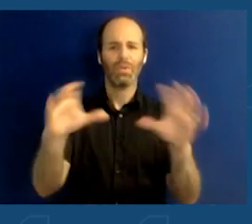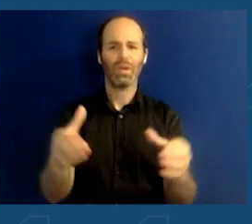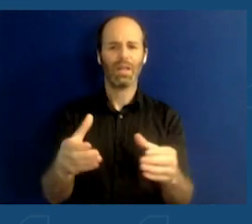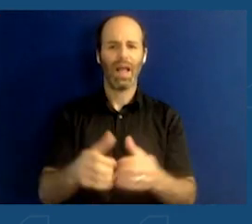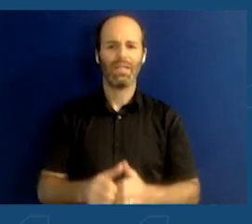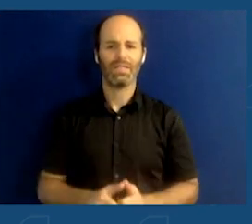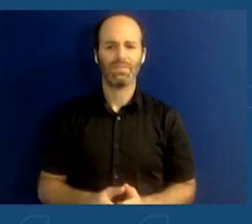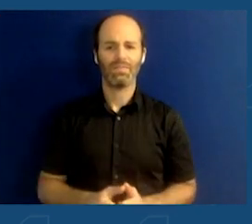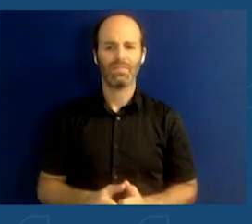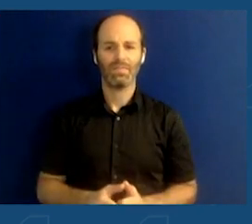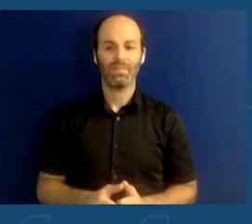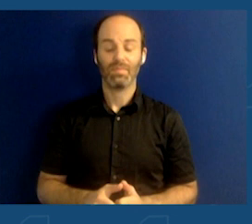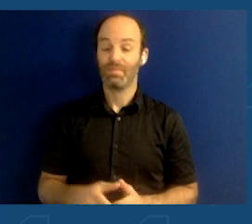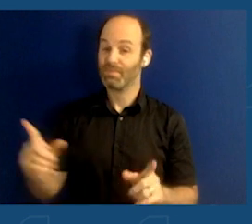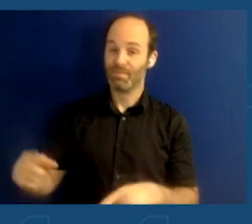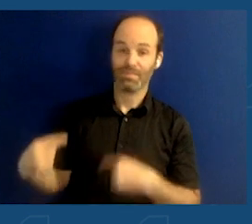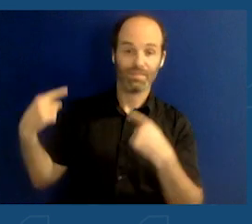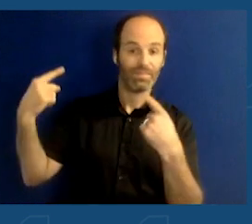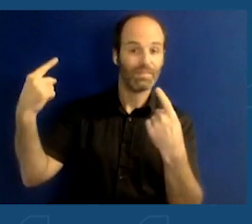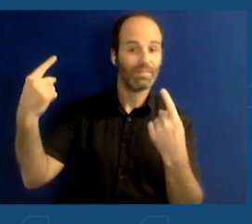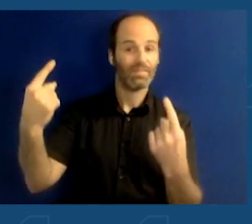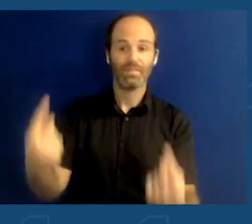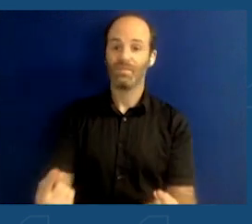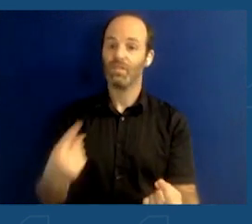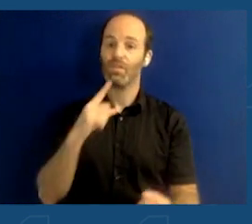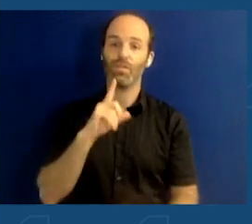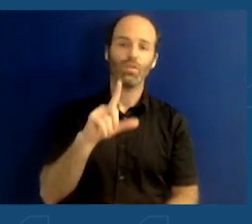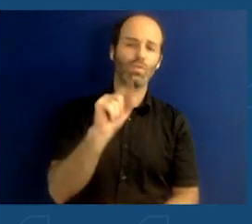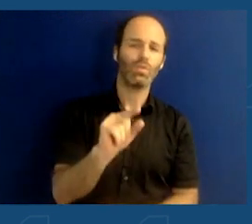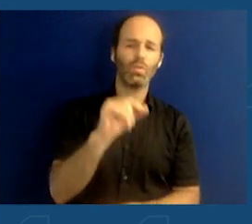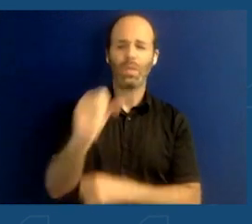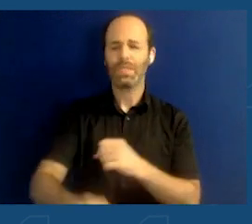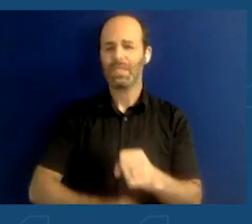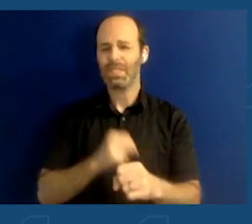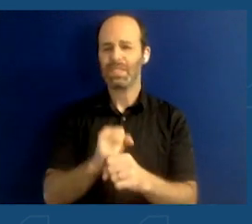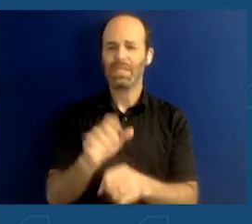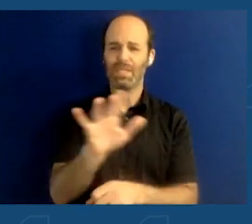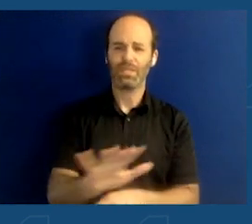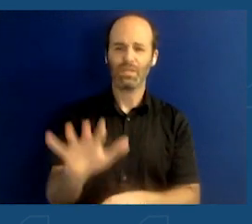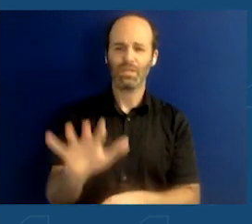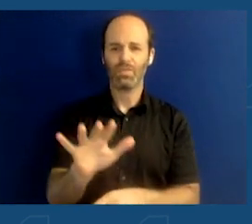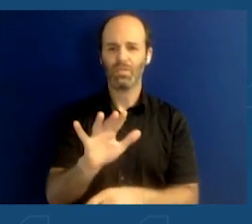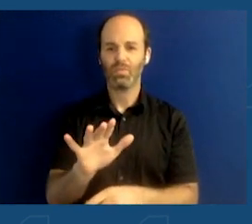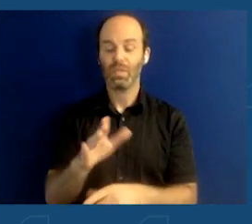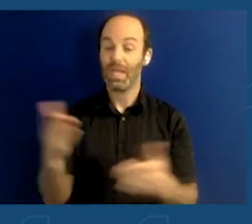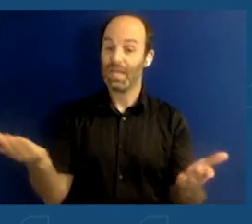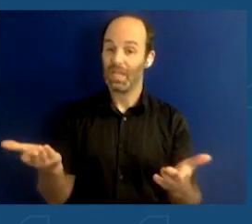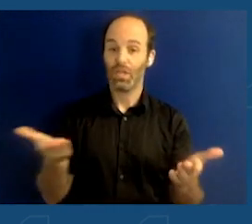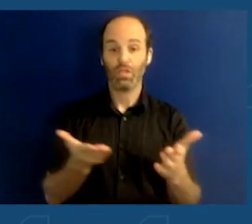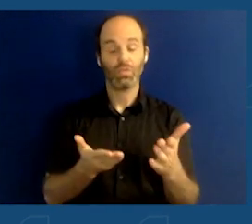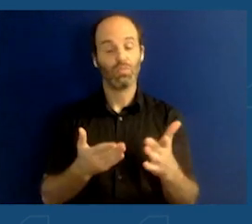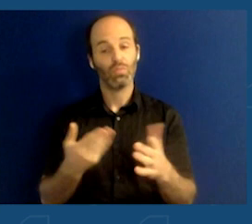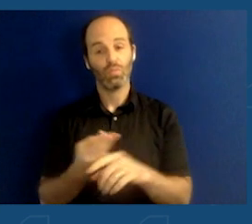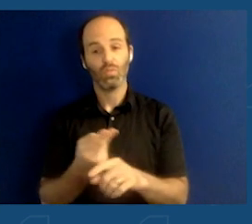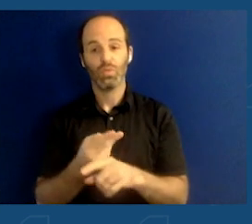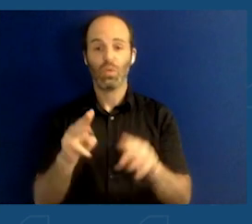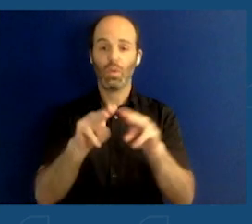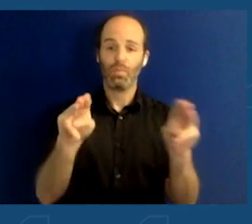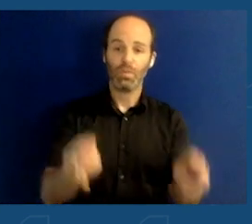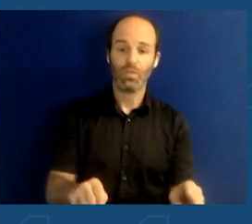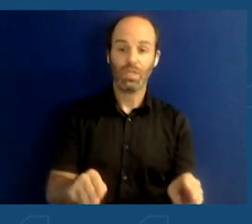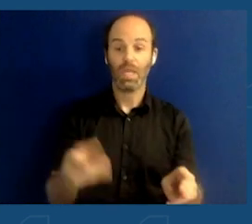I have done for the past 20 or so years here through the museum, schools and